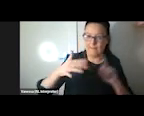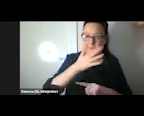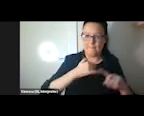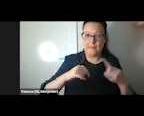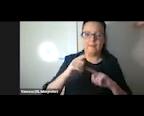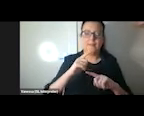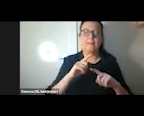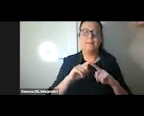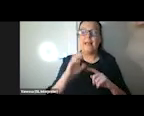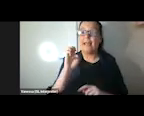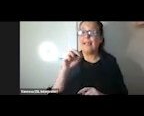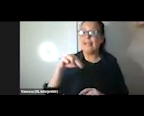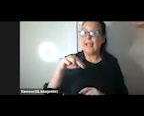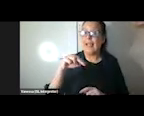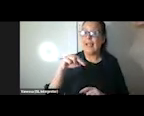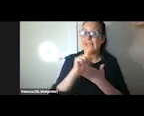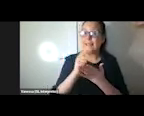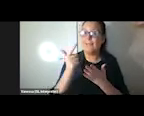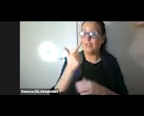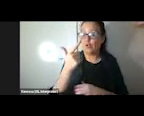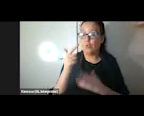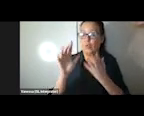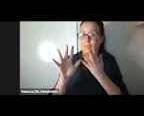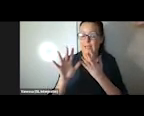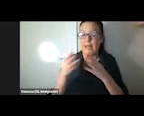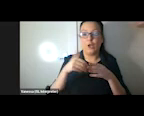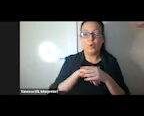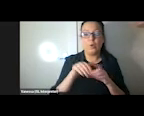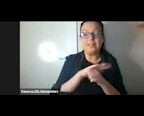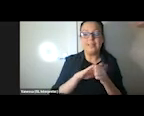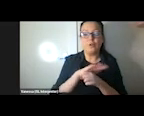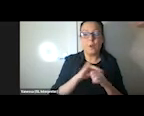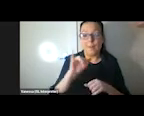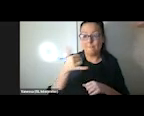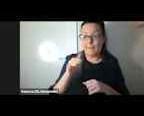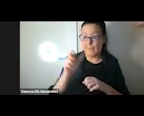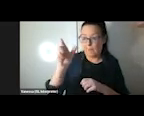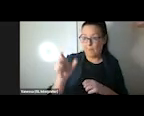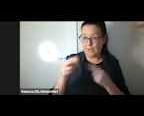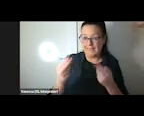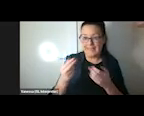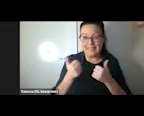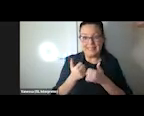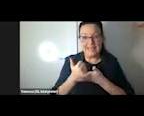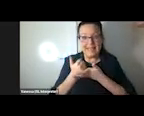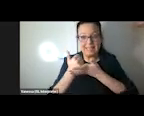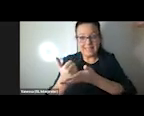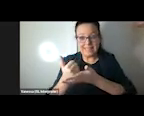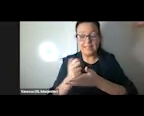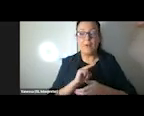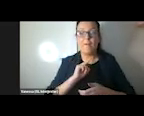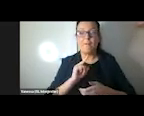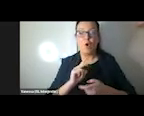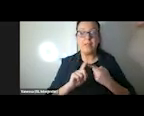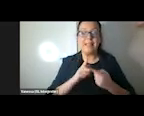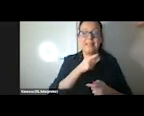17210 also includes situations where people may require assistance, voice and speech functions,